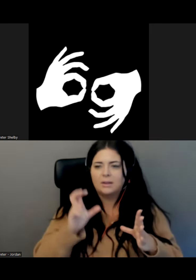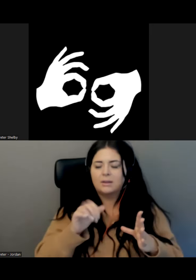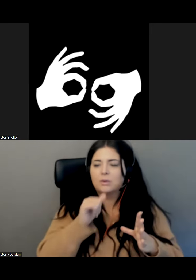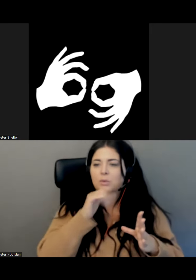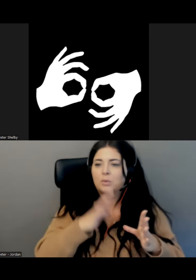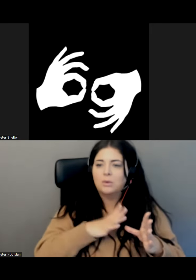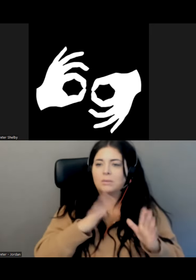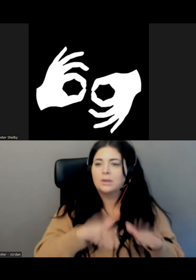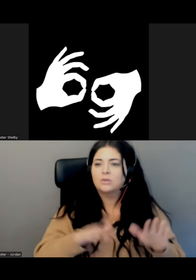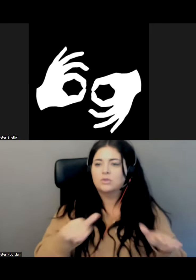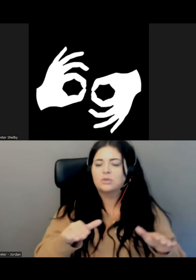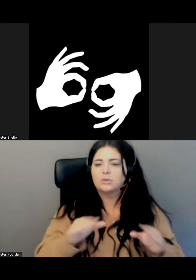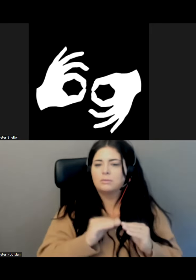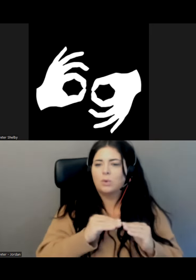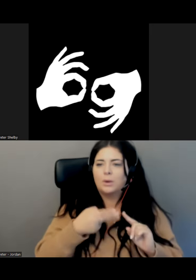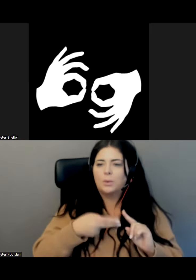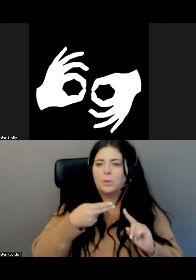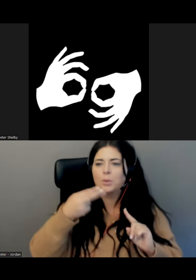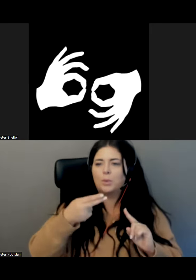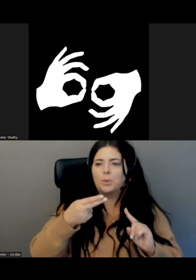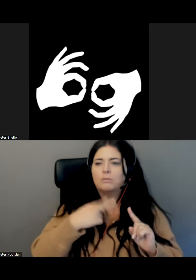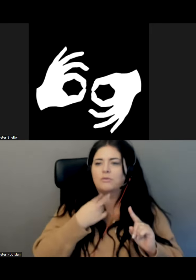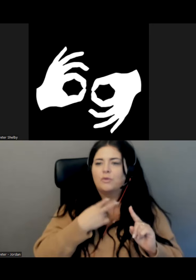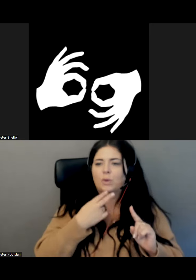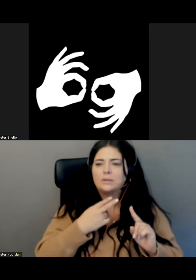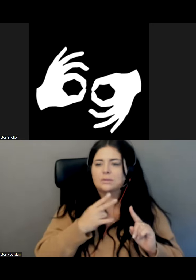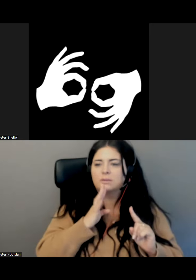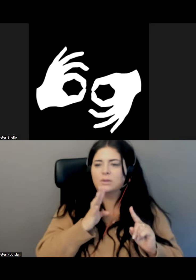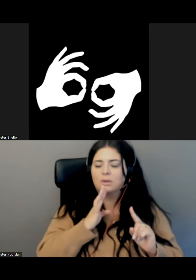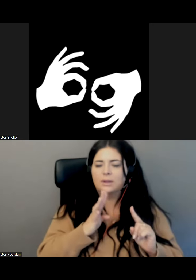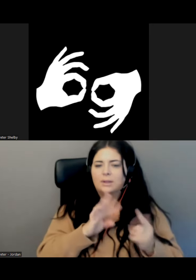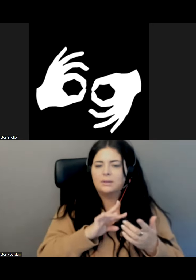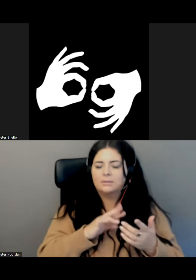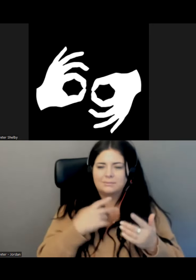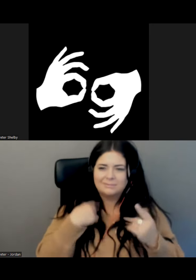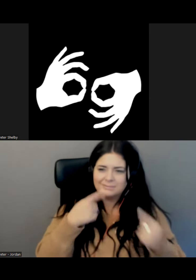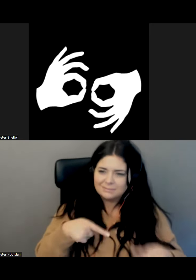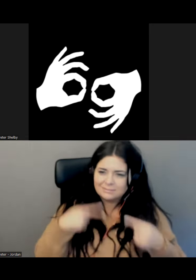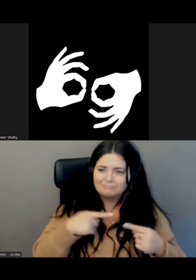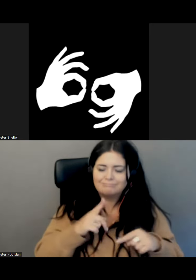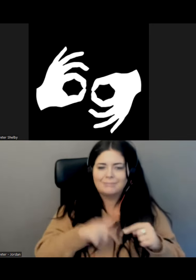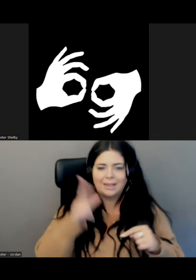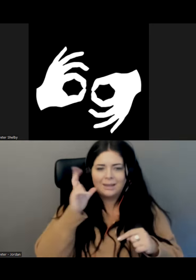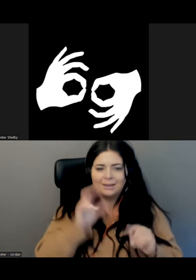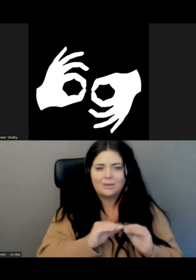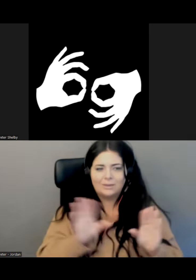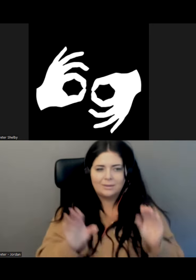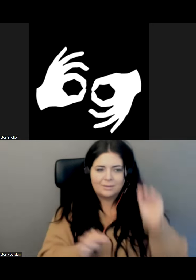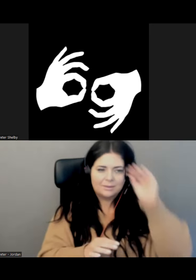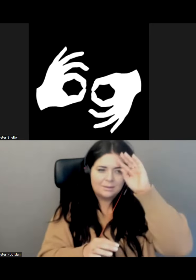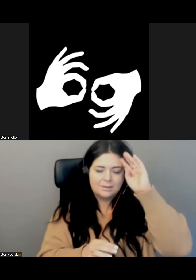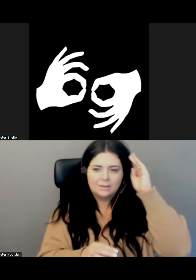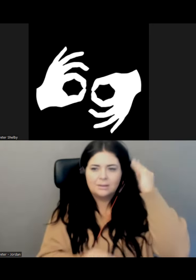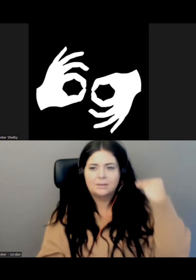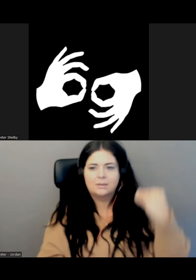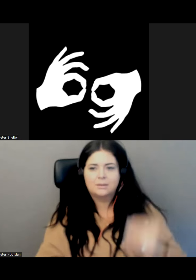or children with just a little bit of a higher pitch to their voice, people can have difficulty. And it can actually paint a